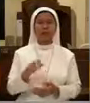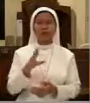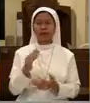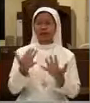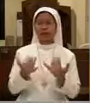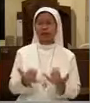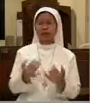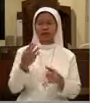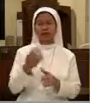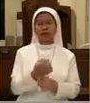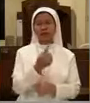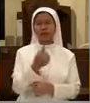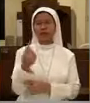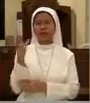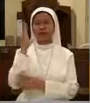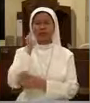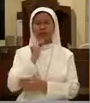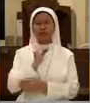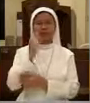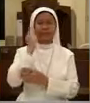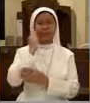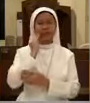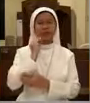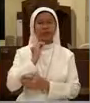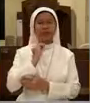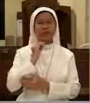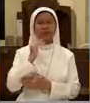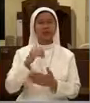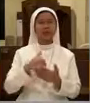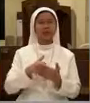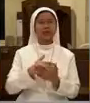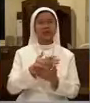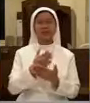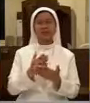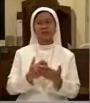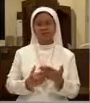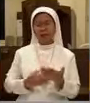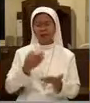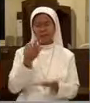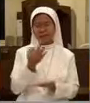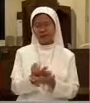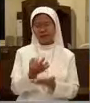everyone is experiencing some financial